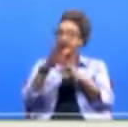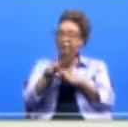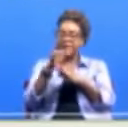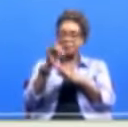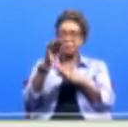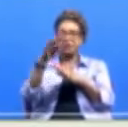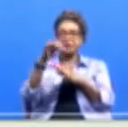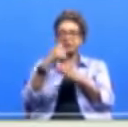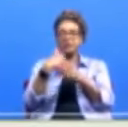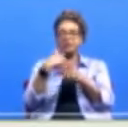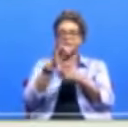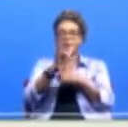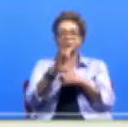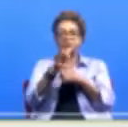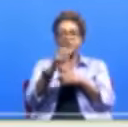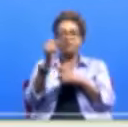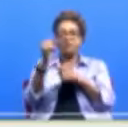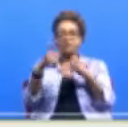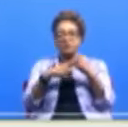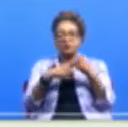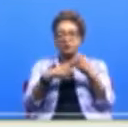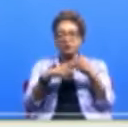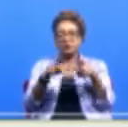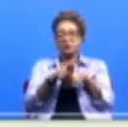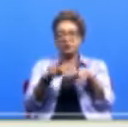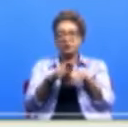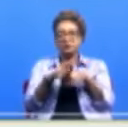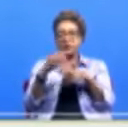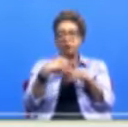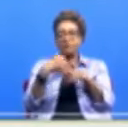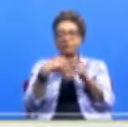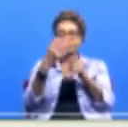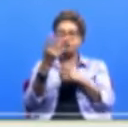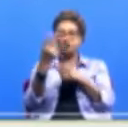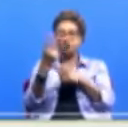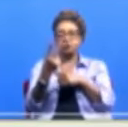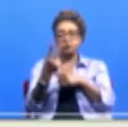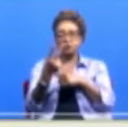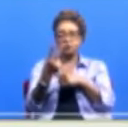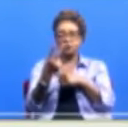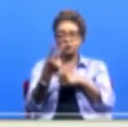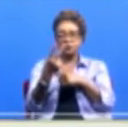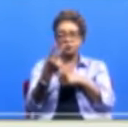Magiri, playing off handicap 26, clinched victory after carding 42 points.